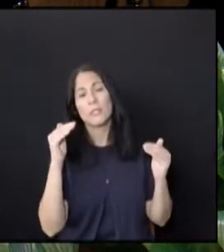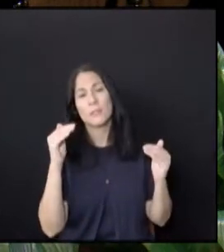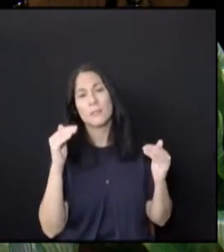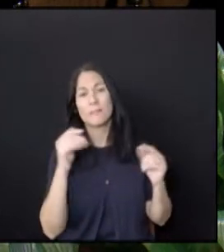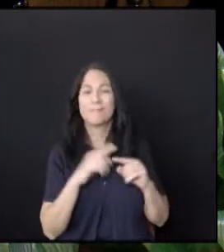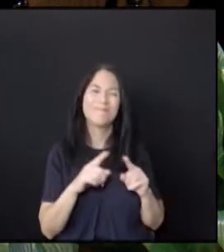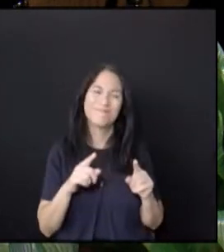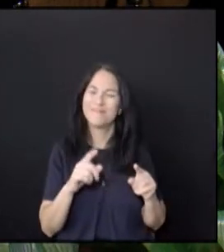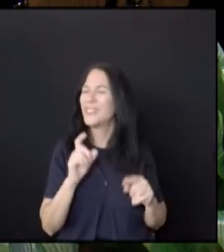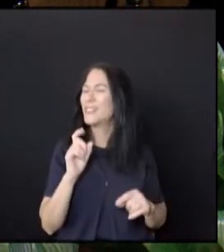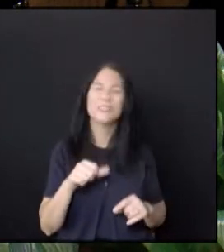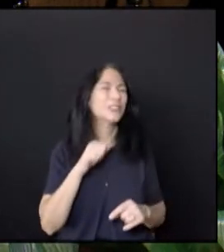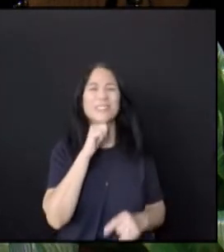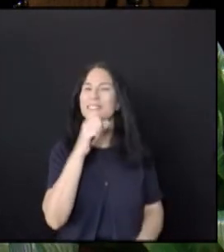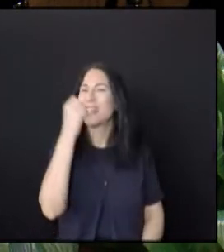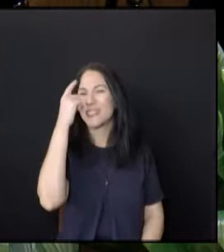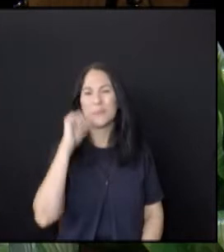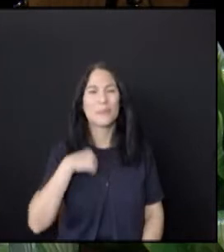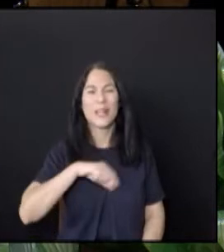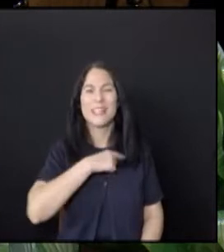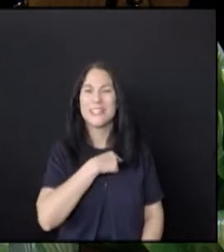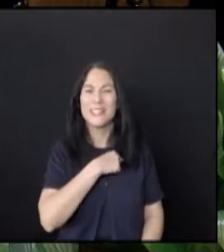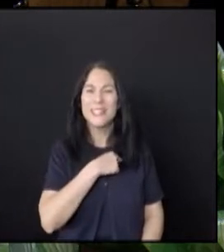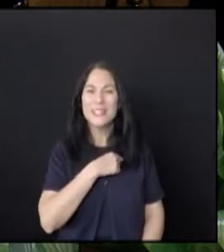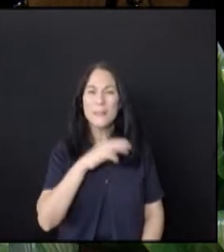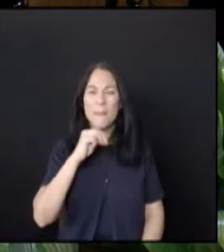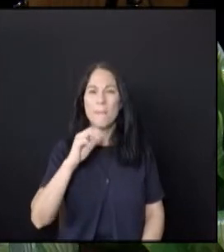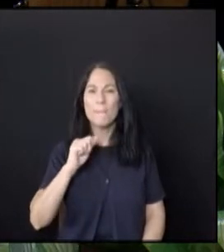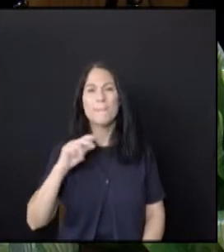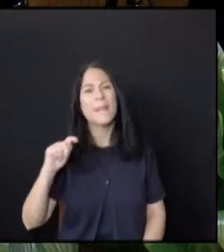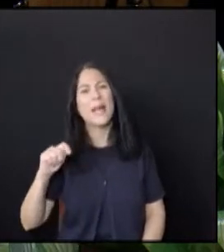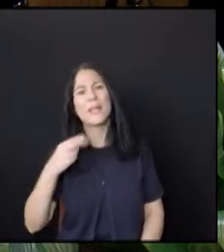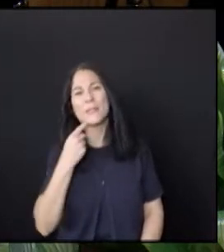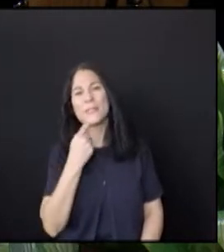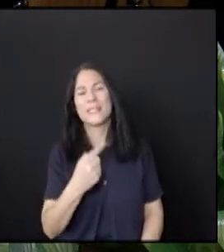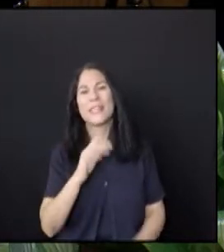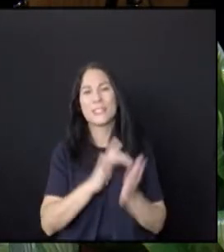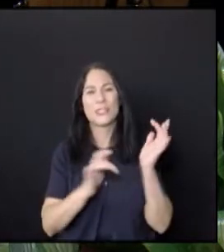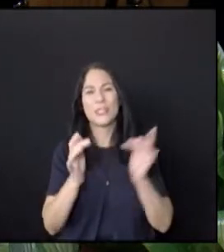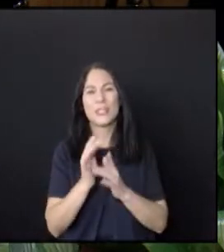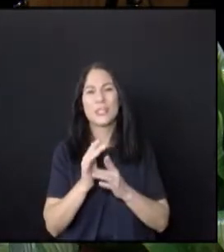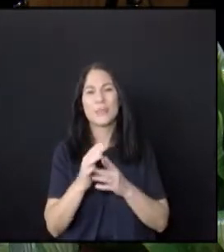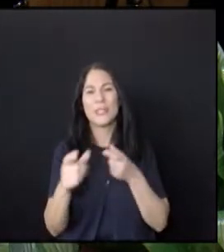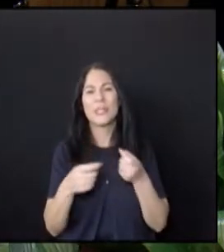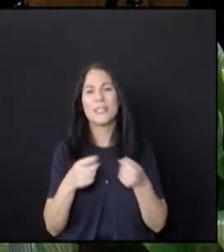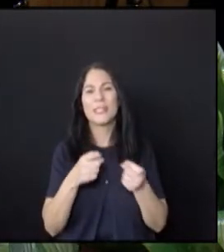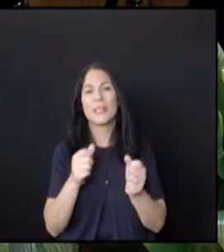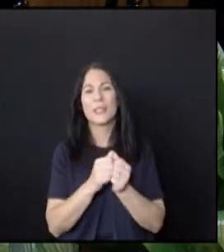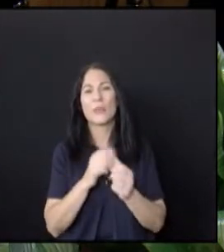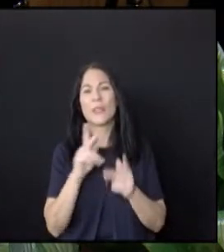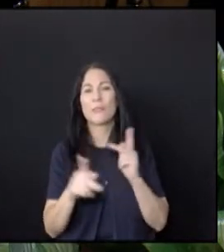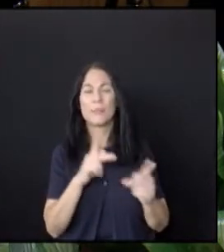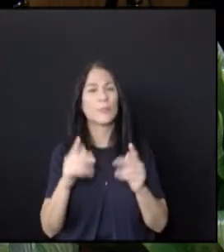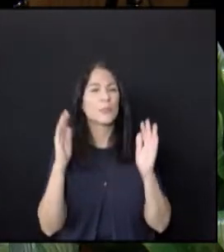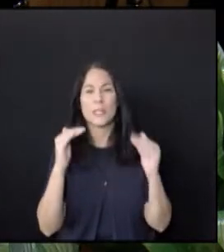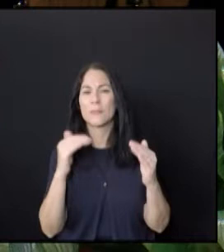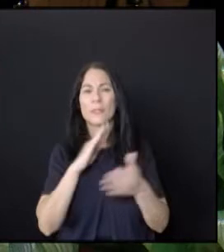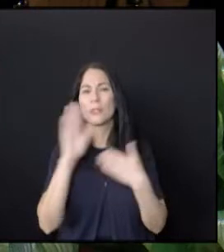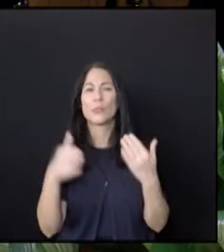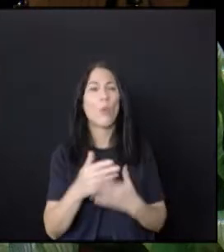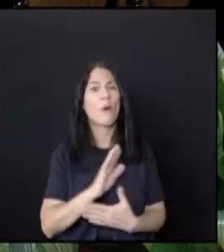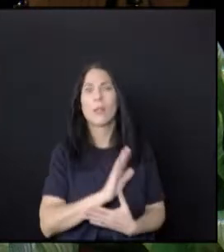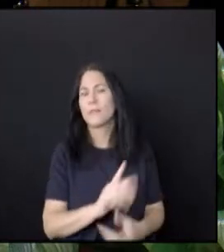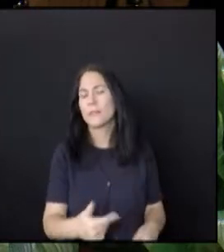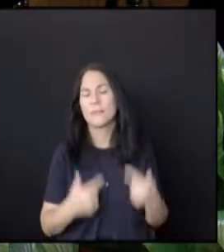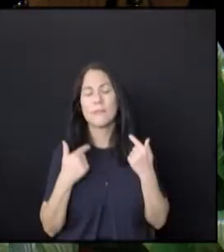shouldn't surprise us. Matthew tells us that Jesus had been dealing with expectations of others from the very beginning, throughout his entire life, but